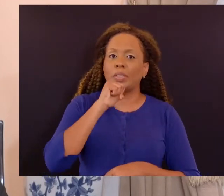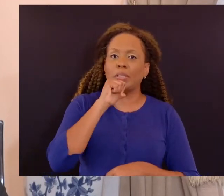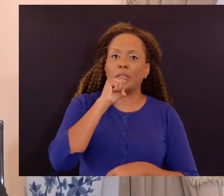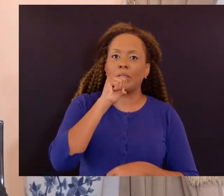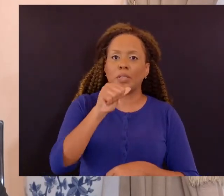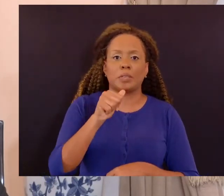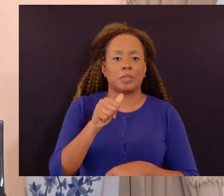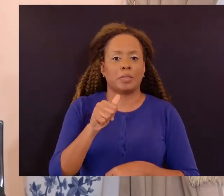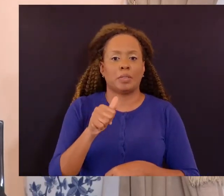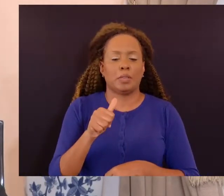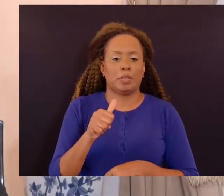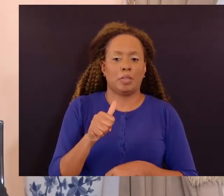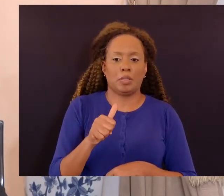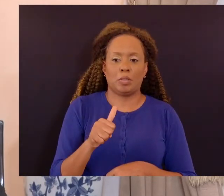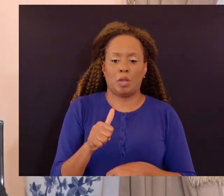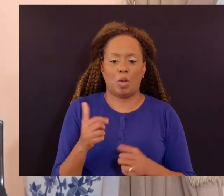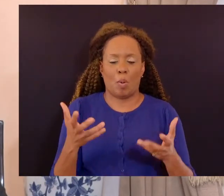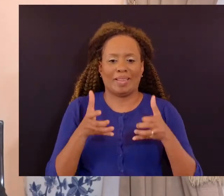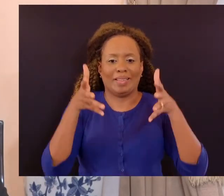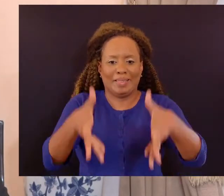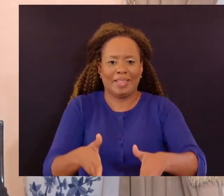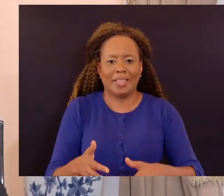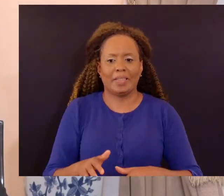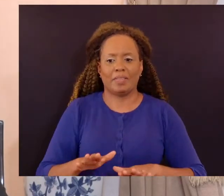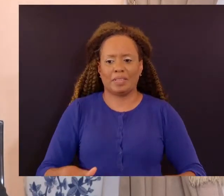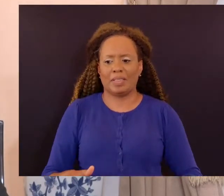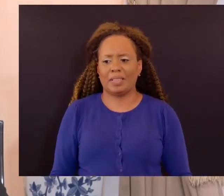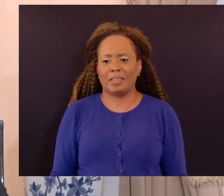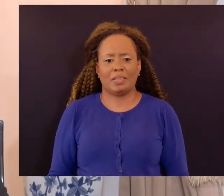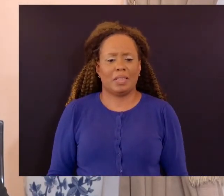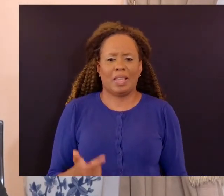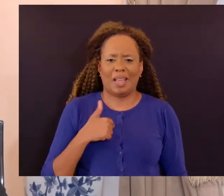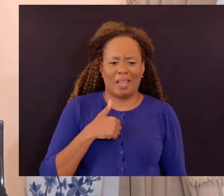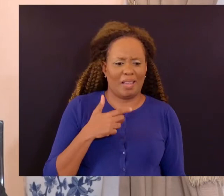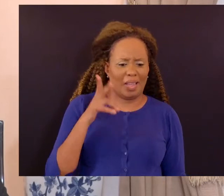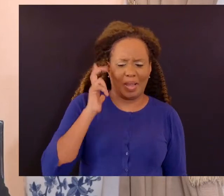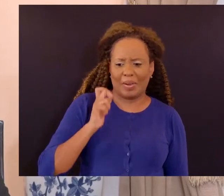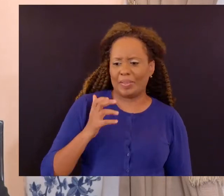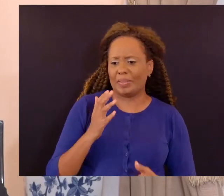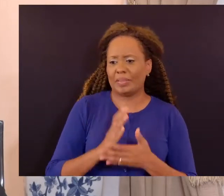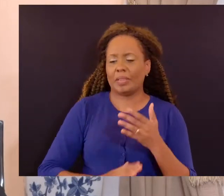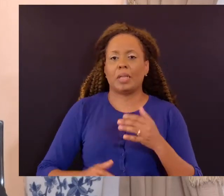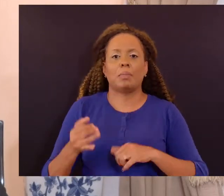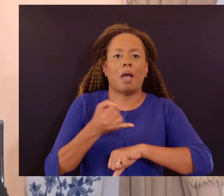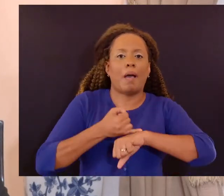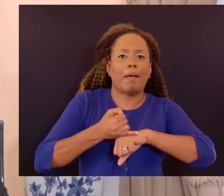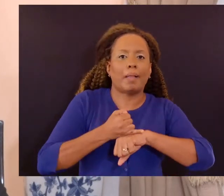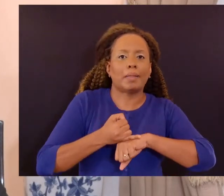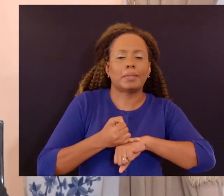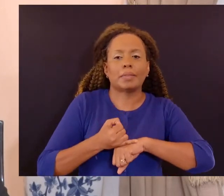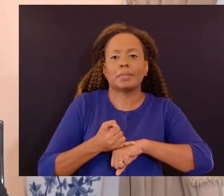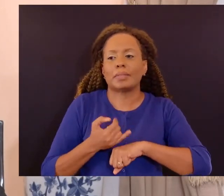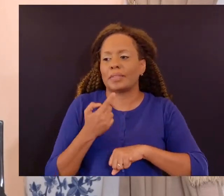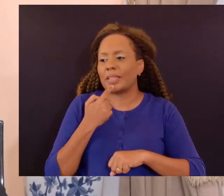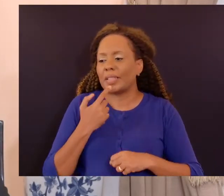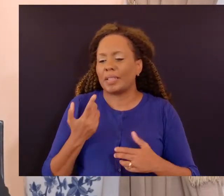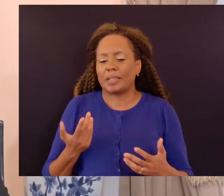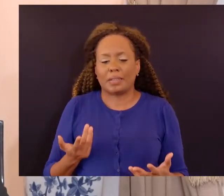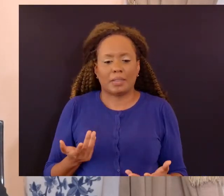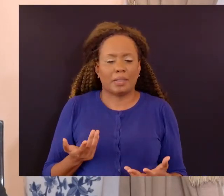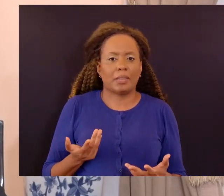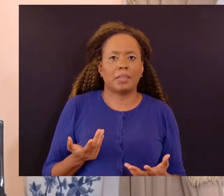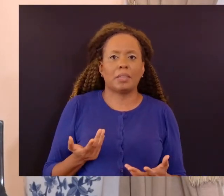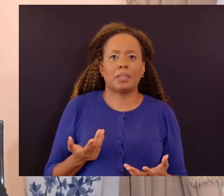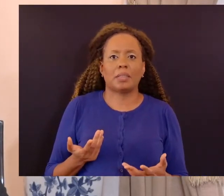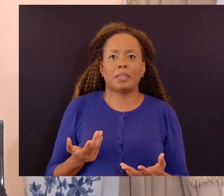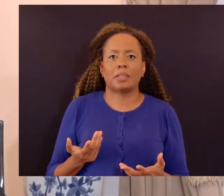child uncertain as to whether they can come back to school. I've heard some territories and some students say that in other jurisdictions they've